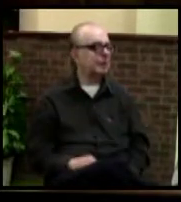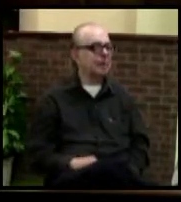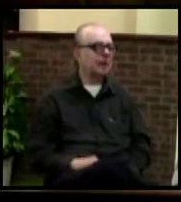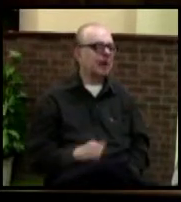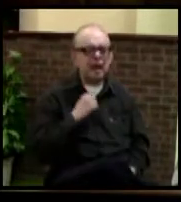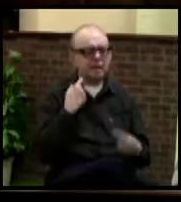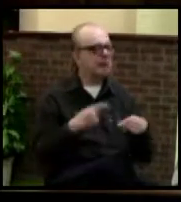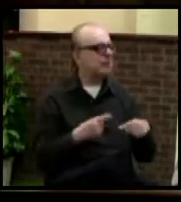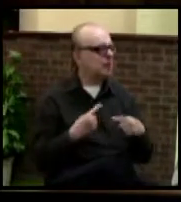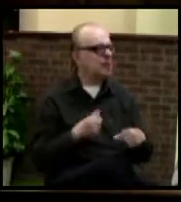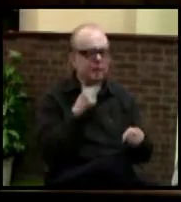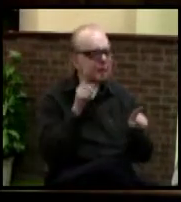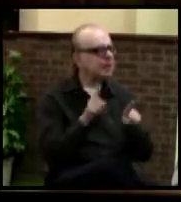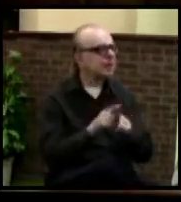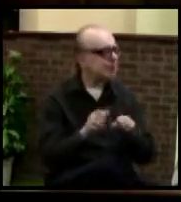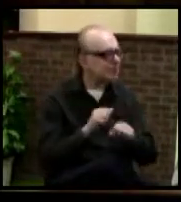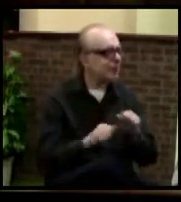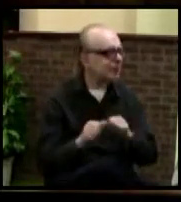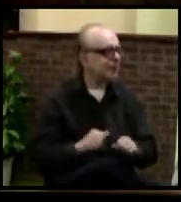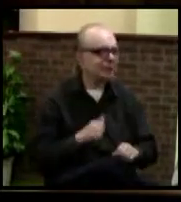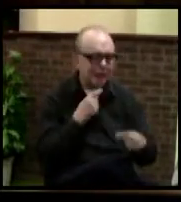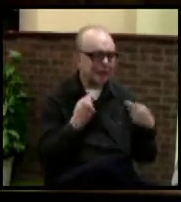or not an argument, a disagreement,